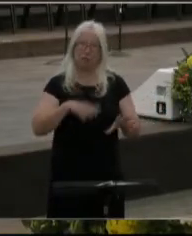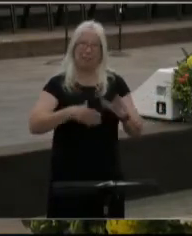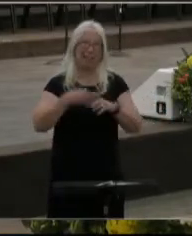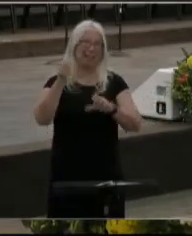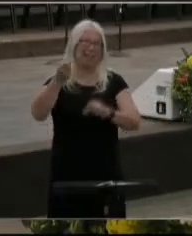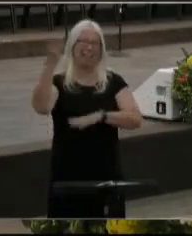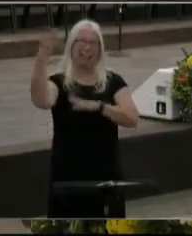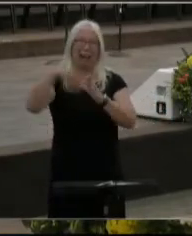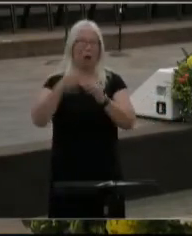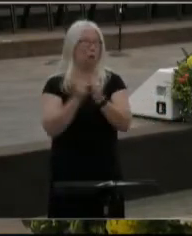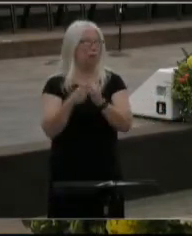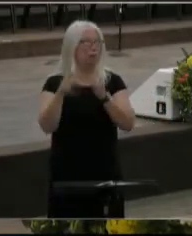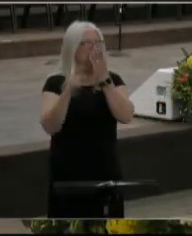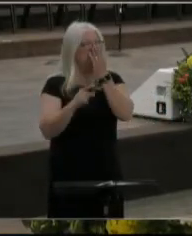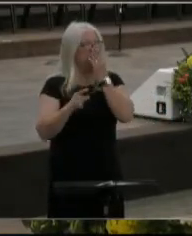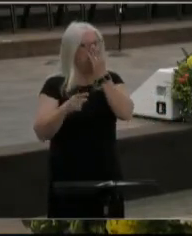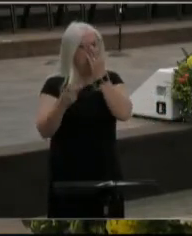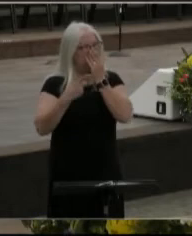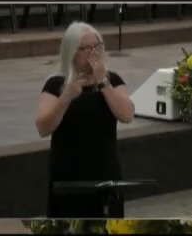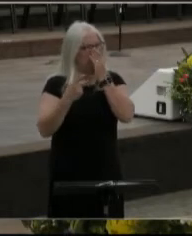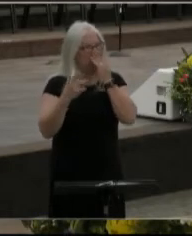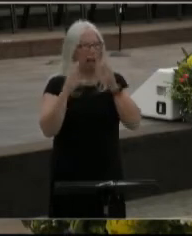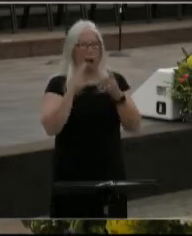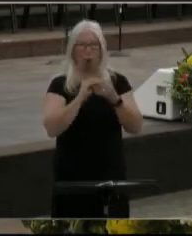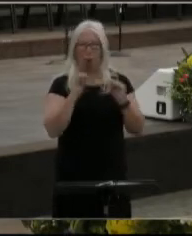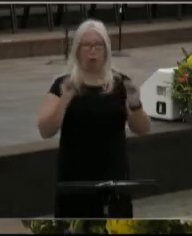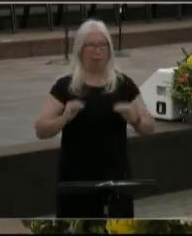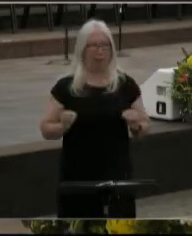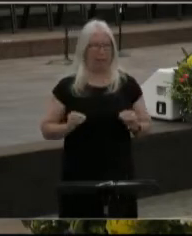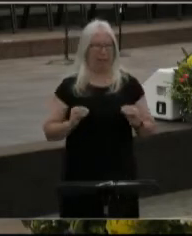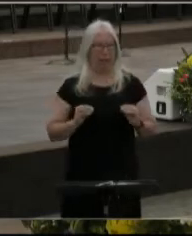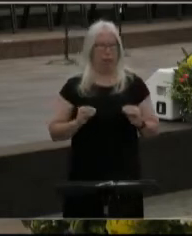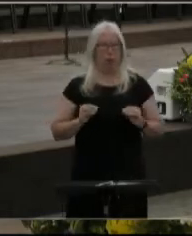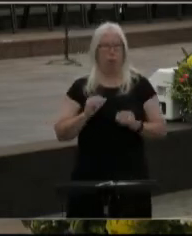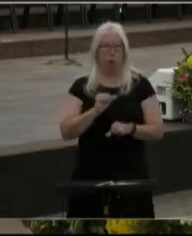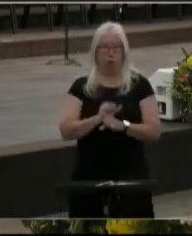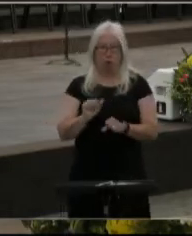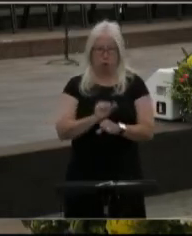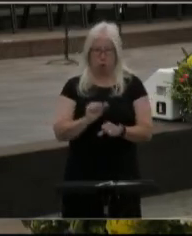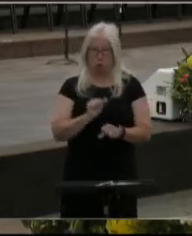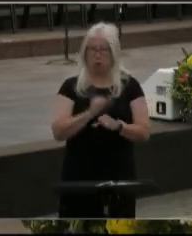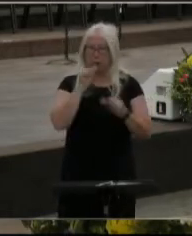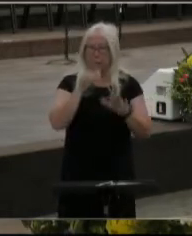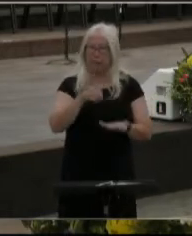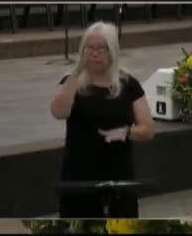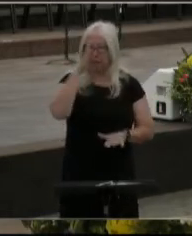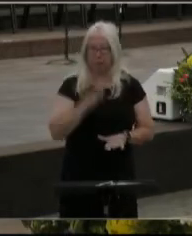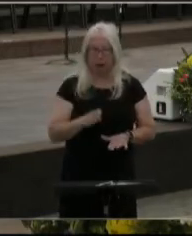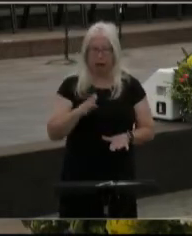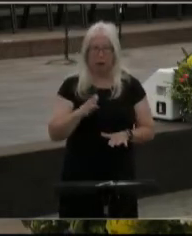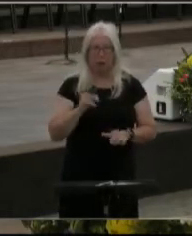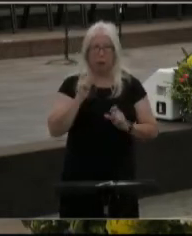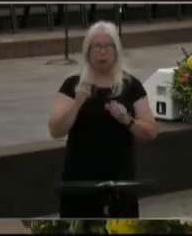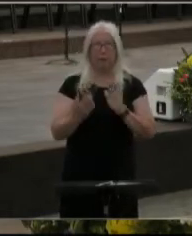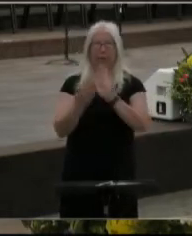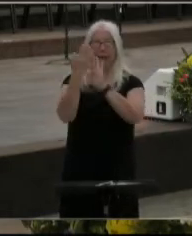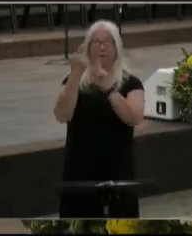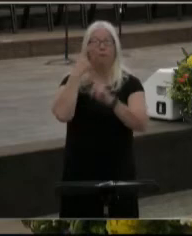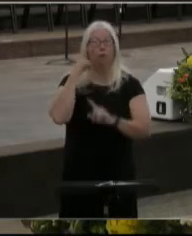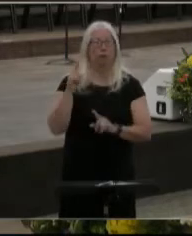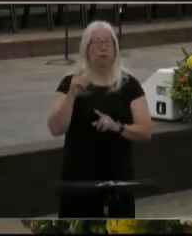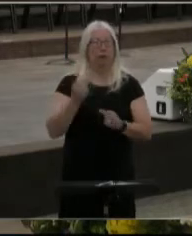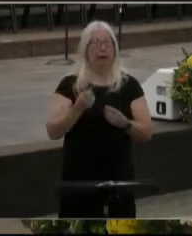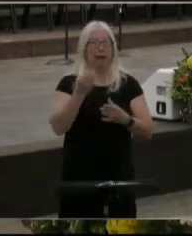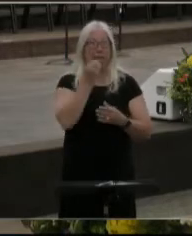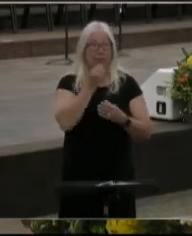we can carry nothing out. You and I own nothing, friends. We are stewards of the blessings of God that we must give account for.